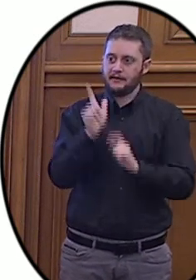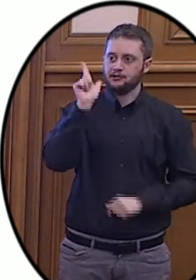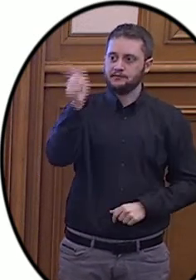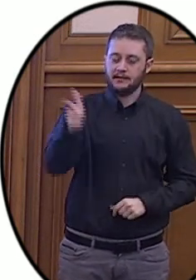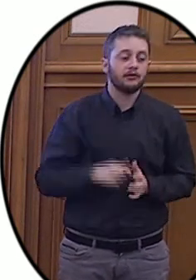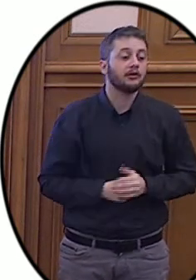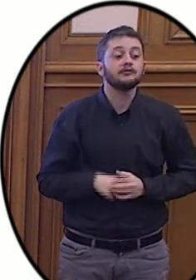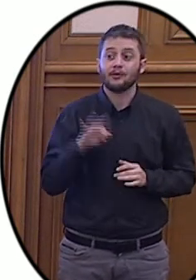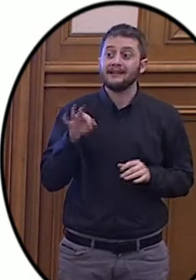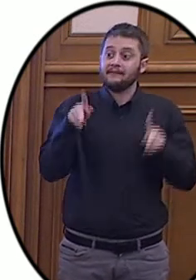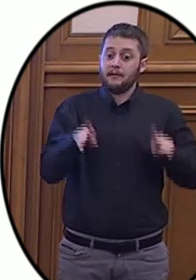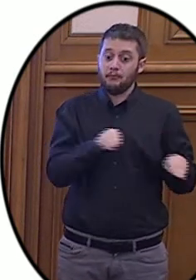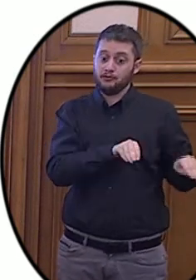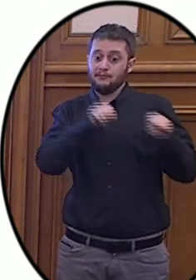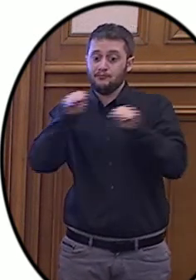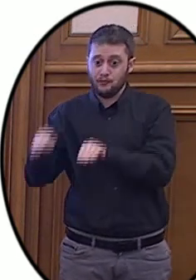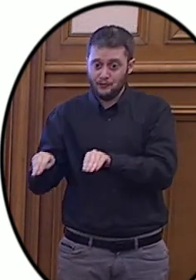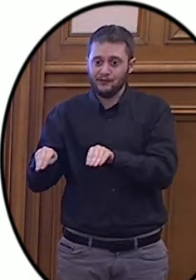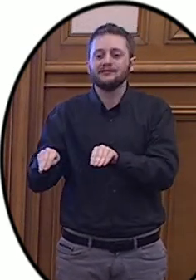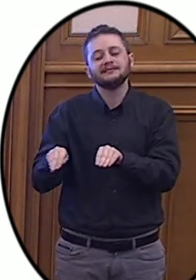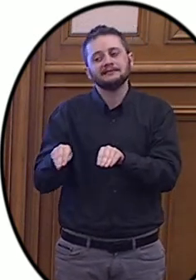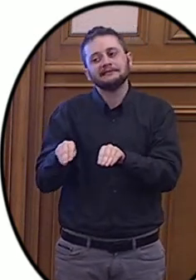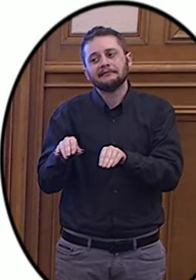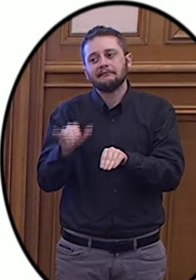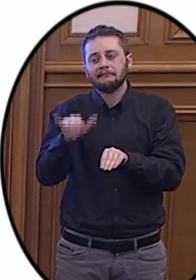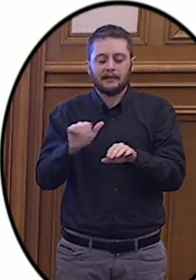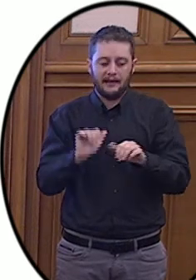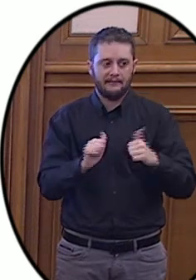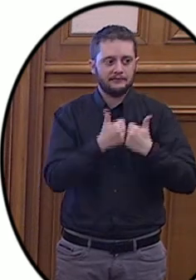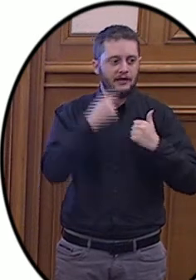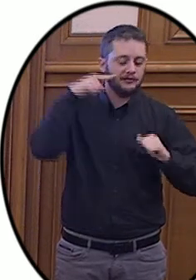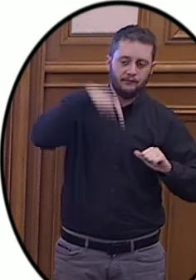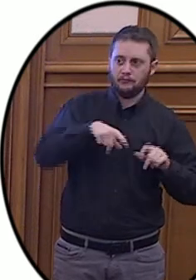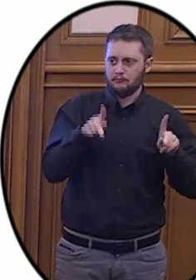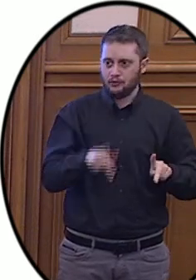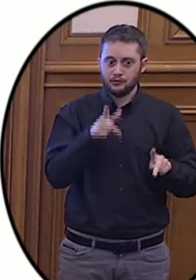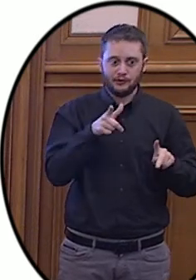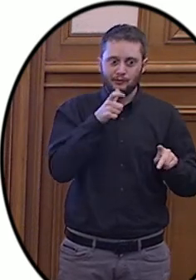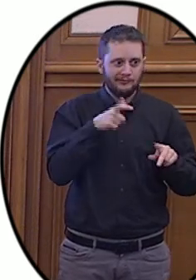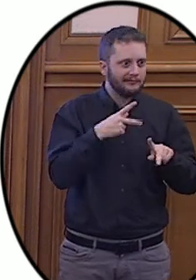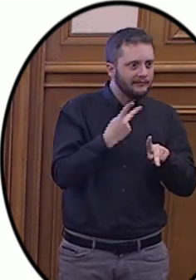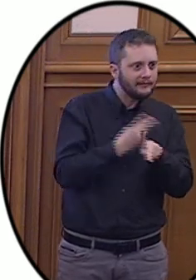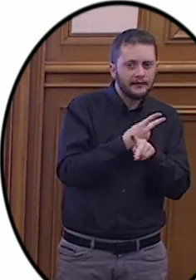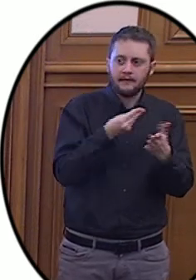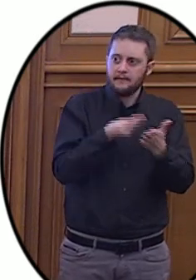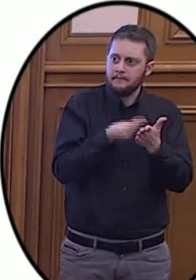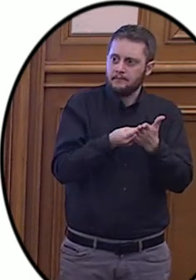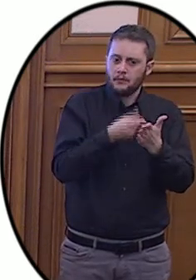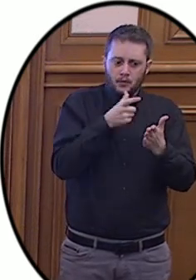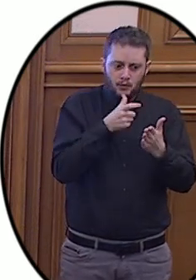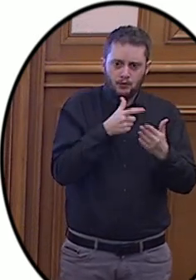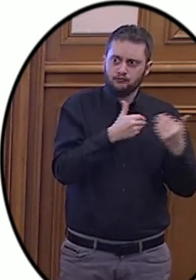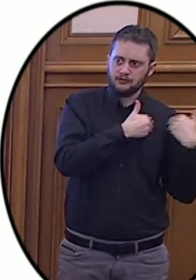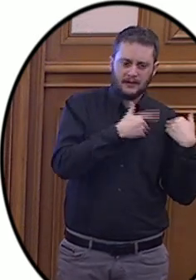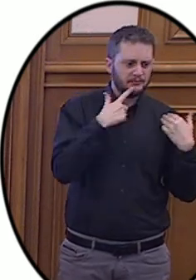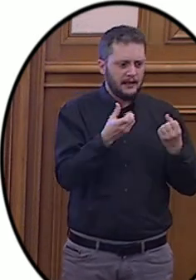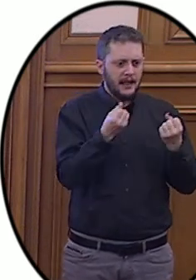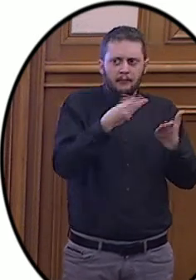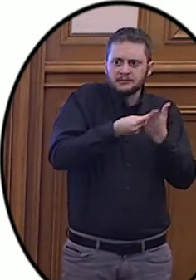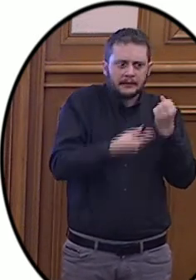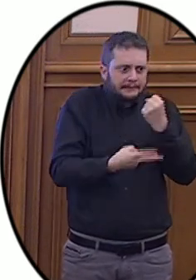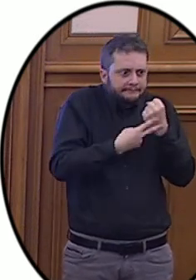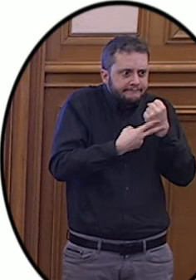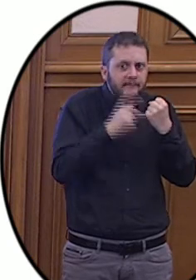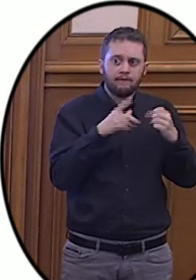And so that's an issue that can be challenging and it can be complex to determine what is the appropriate amount